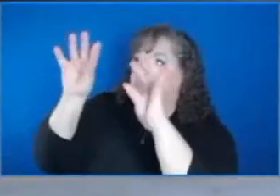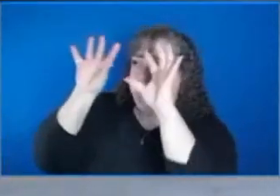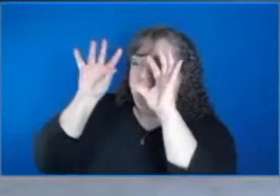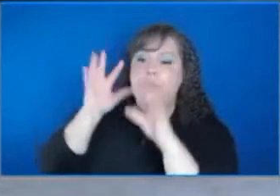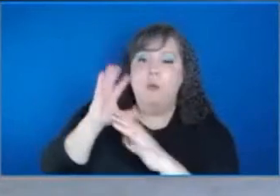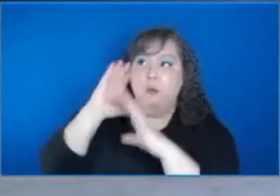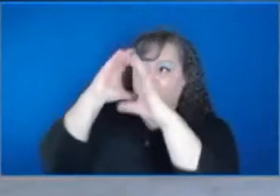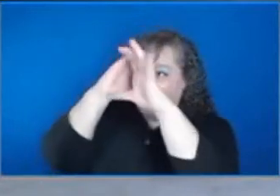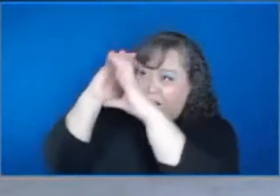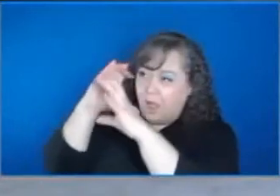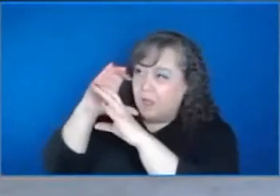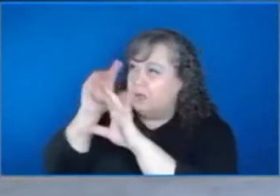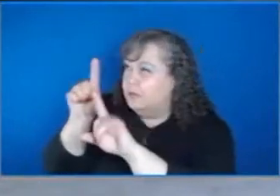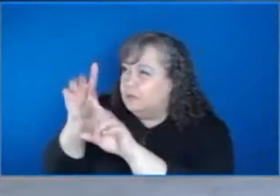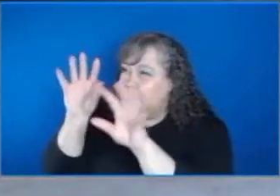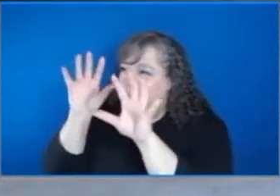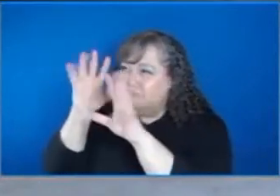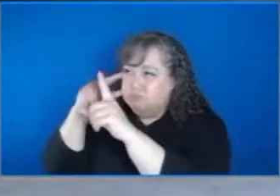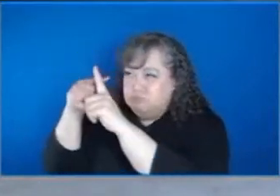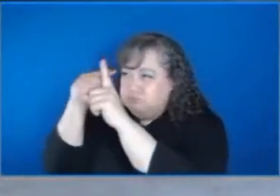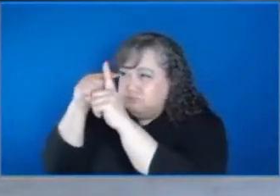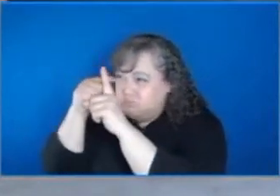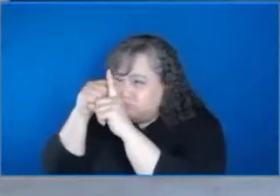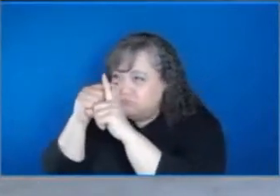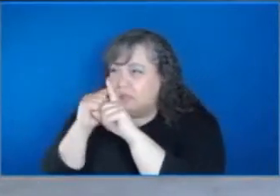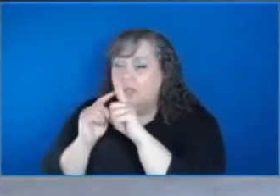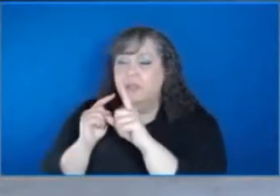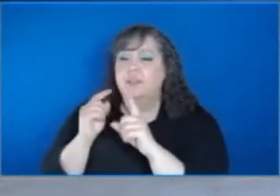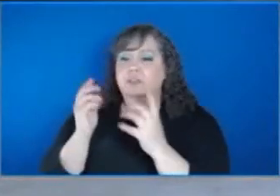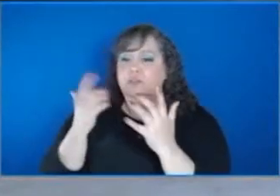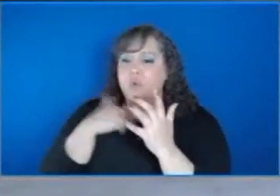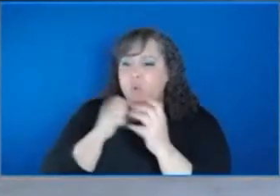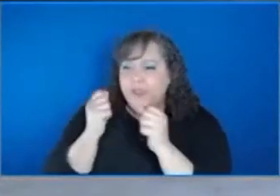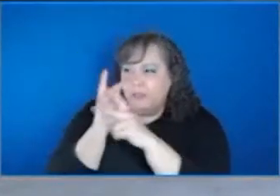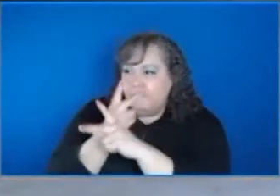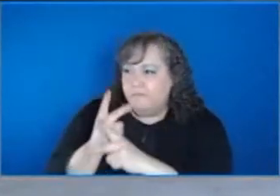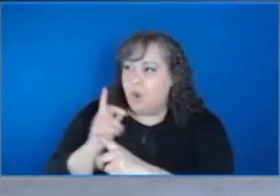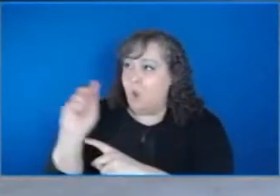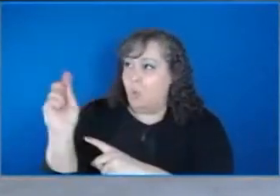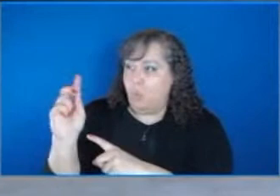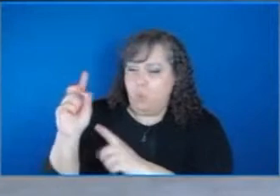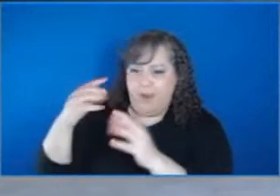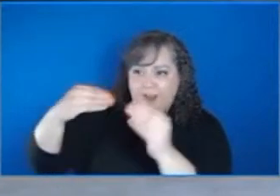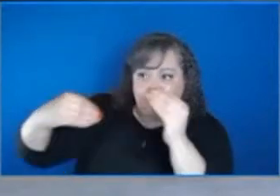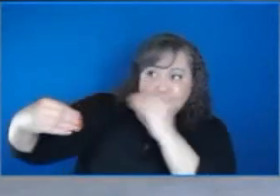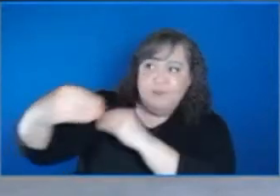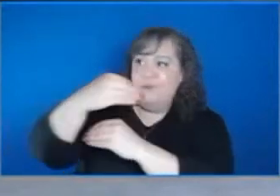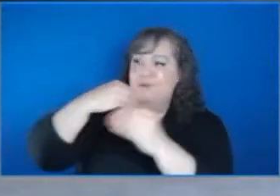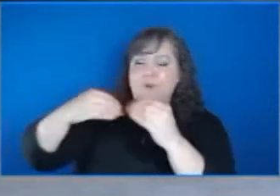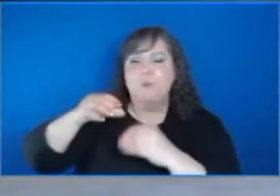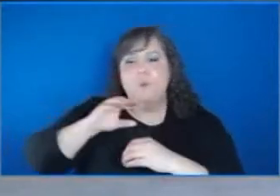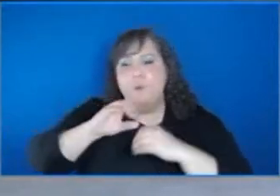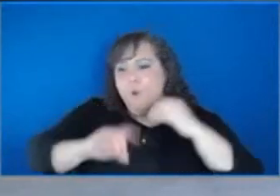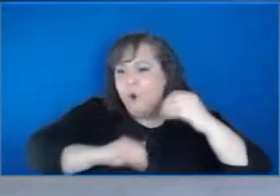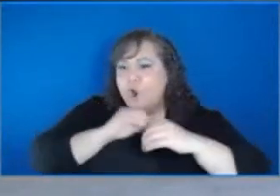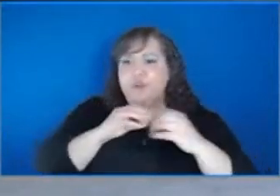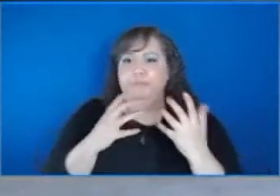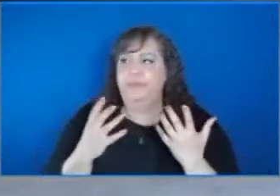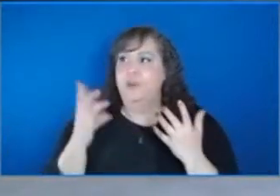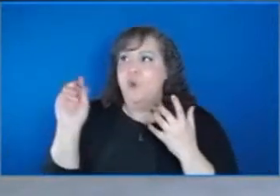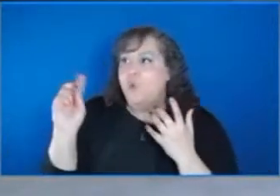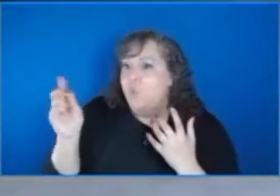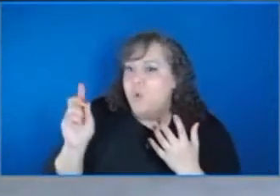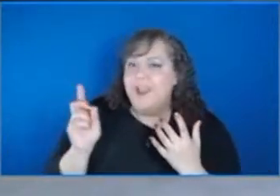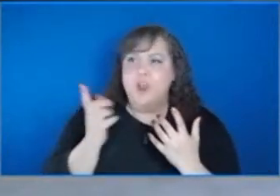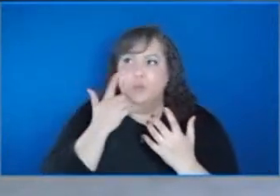me follow up so we can better constrain just where that asteroid, what its orbit is, and where it is, and what it looks